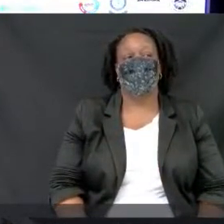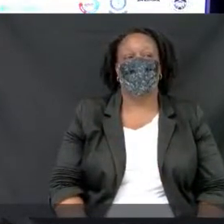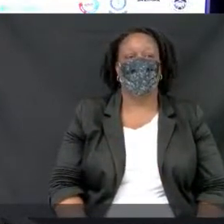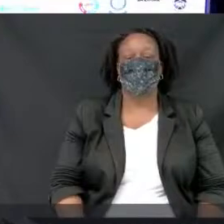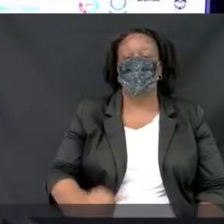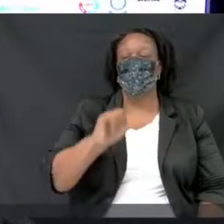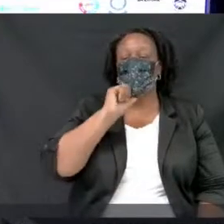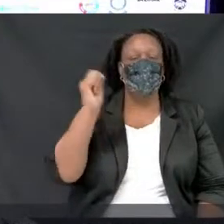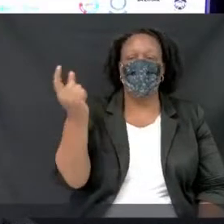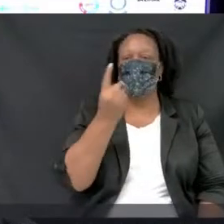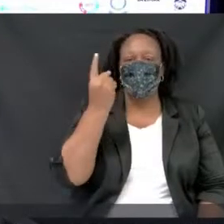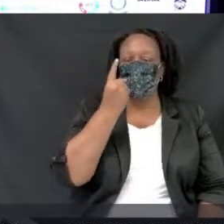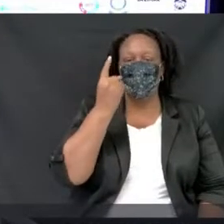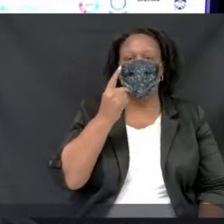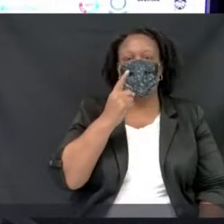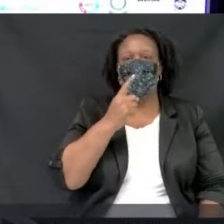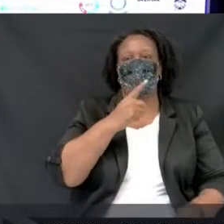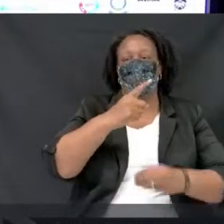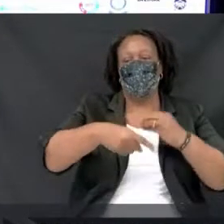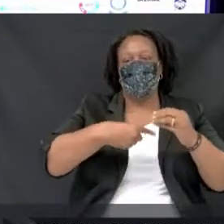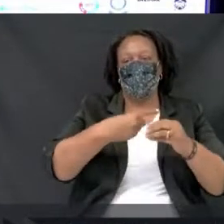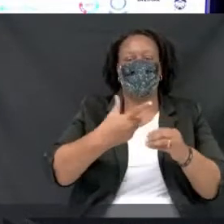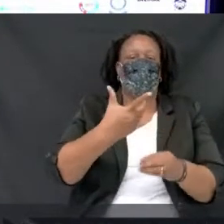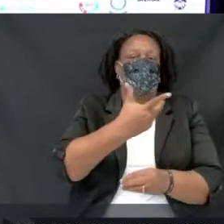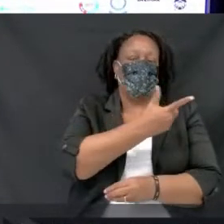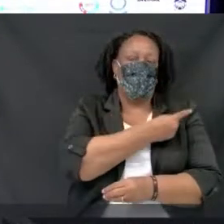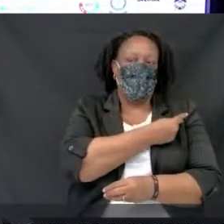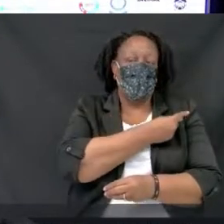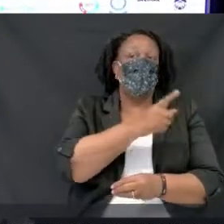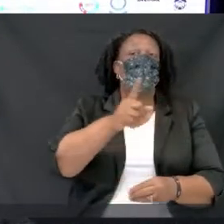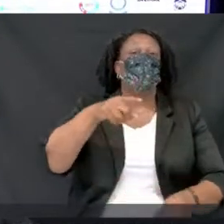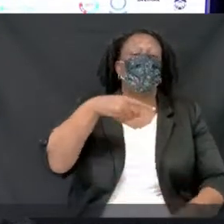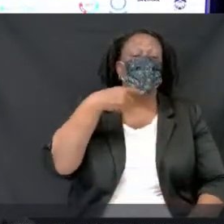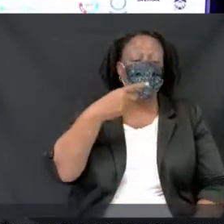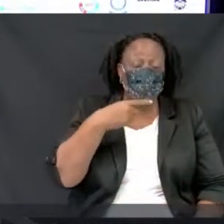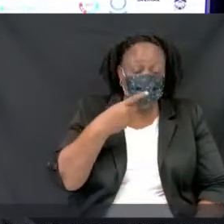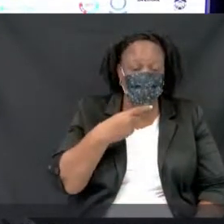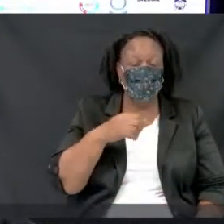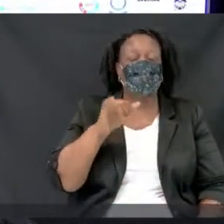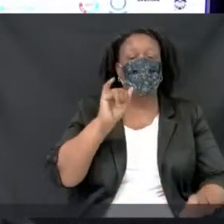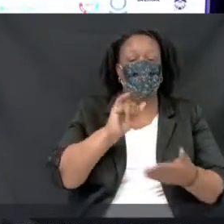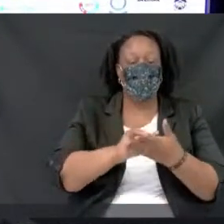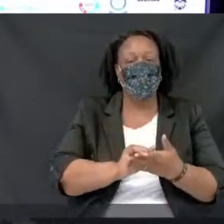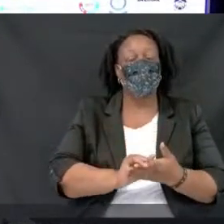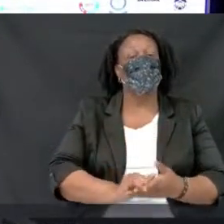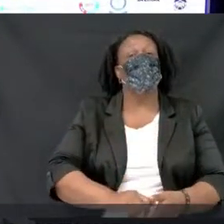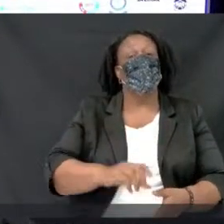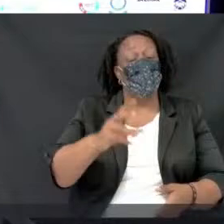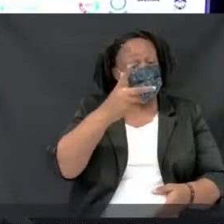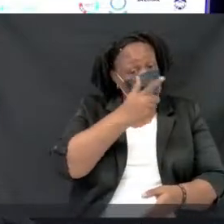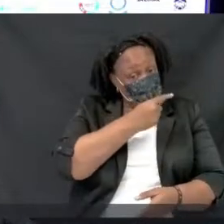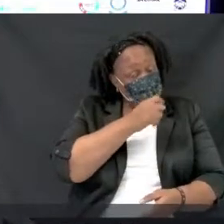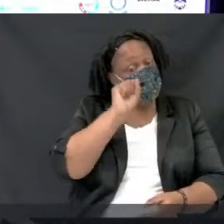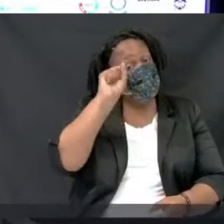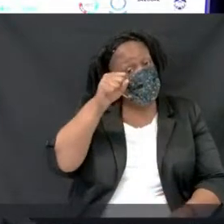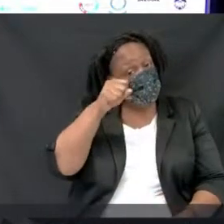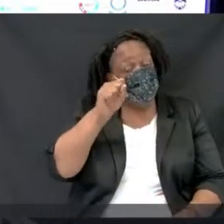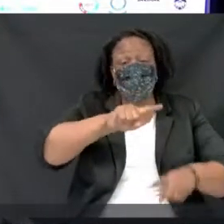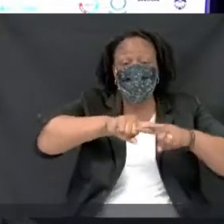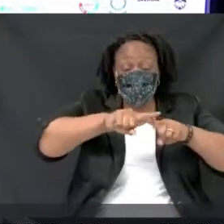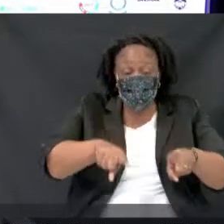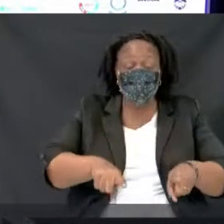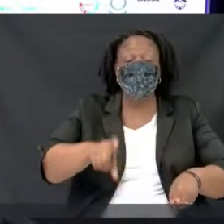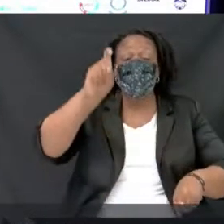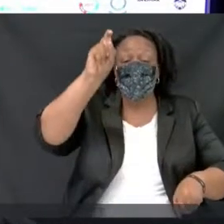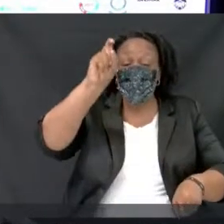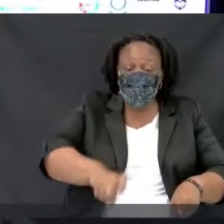vaccination, like some people will want to think, but he has spoken comprehensively, not only in terms of vaccination,